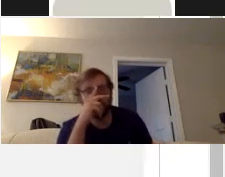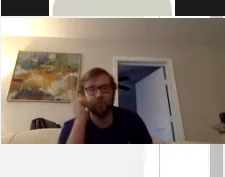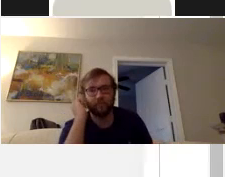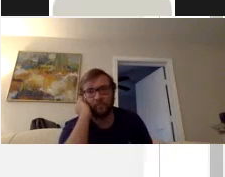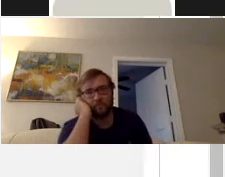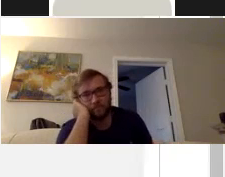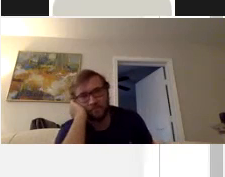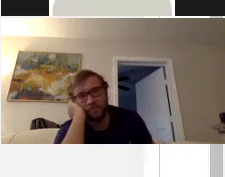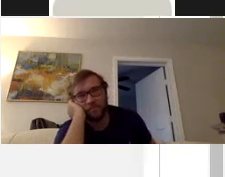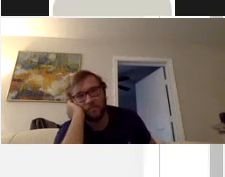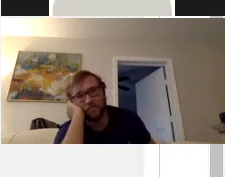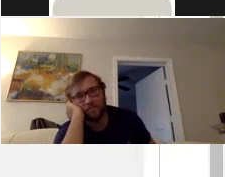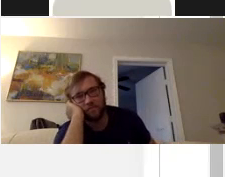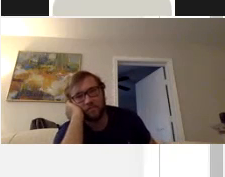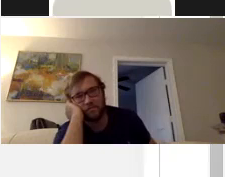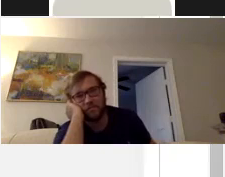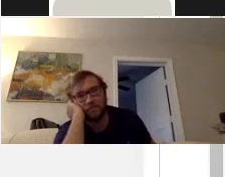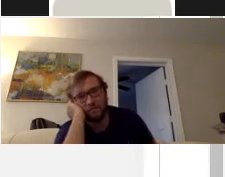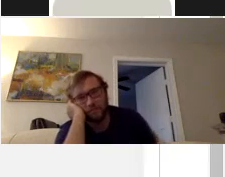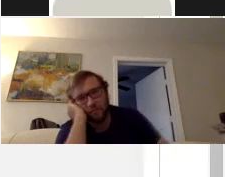Okay, so